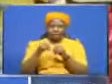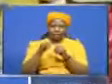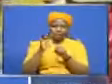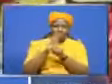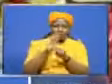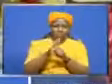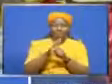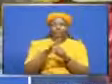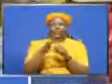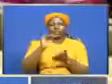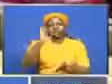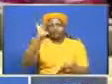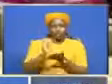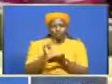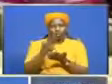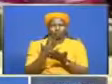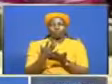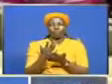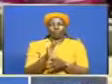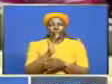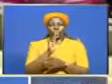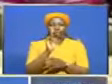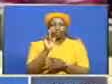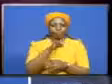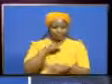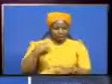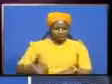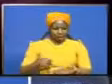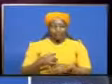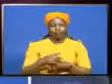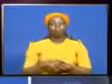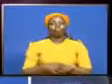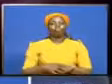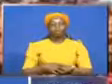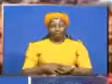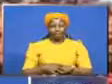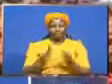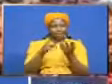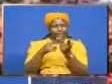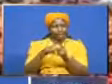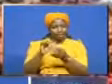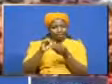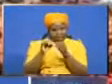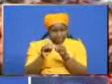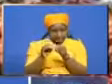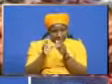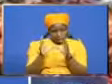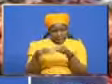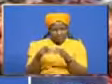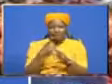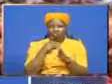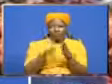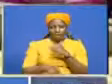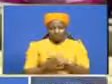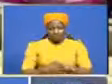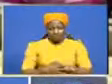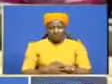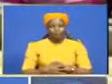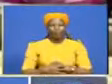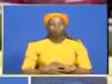in October. China's National Bureau of Statistics said that the country's CPI, a main gauge of inflation, was